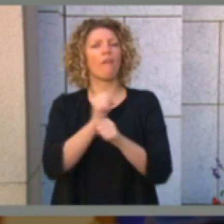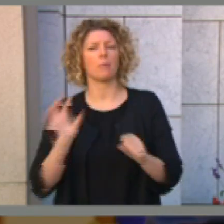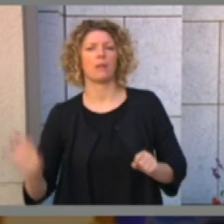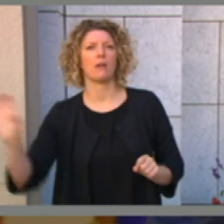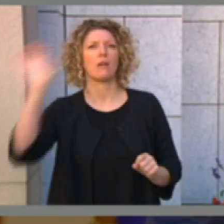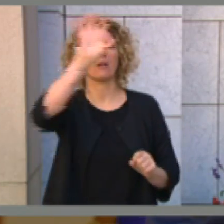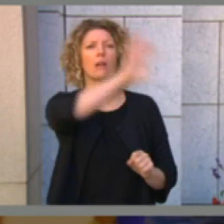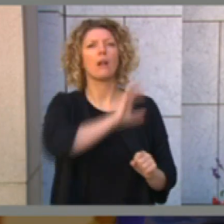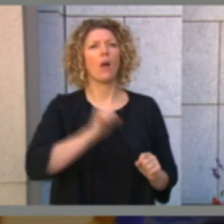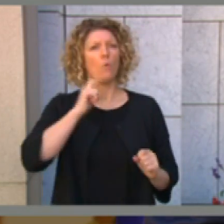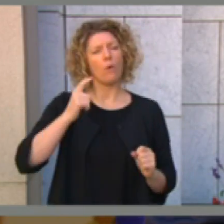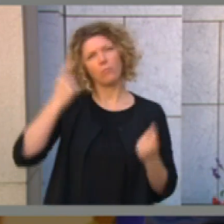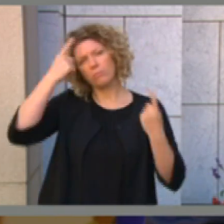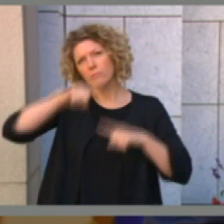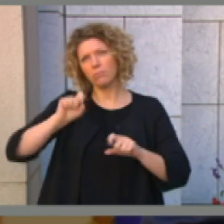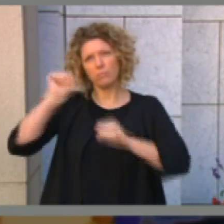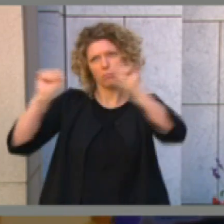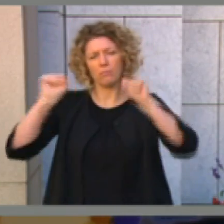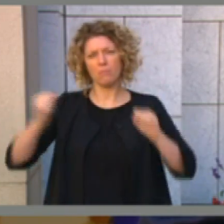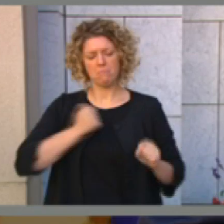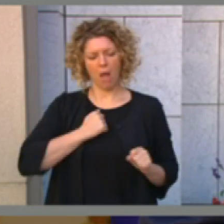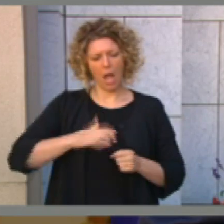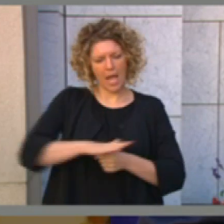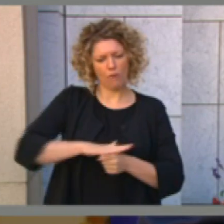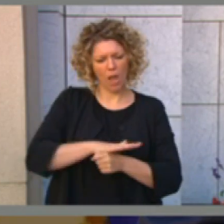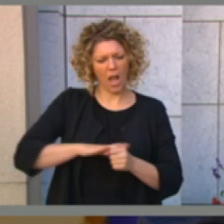best information on what the sensitivities are. So